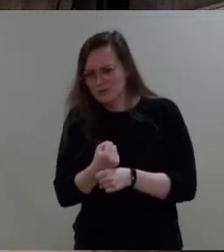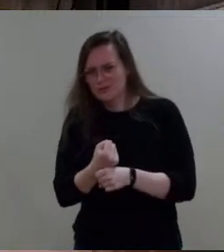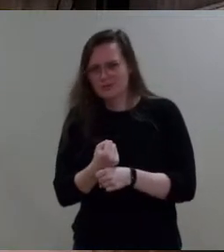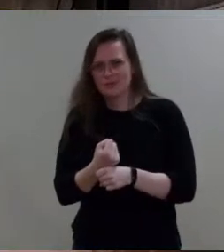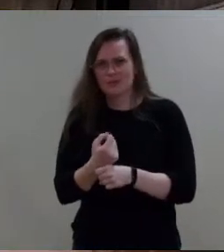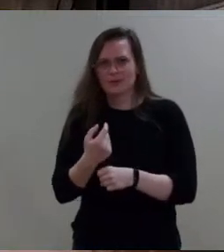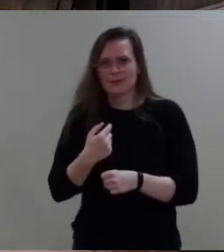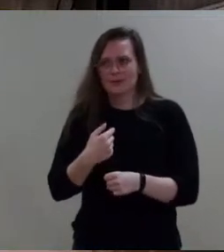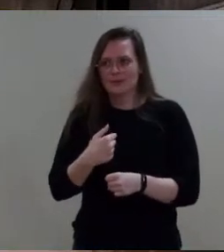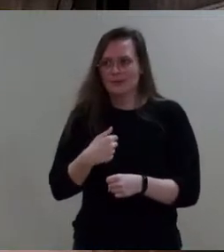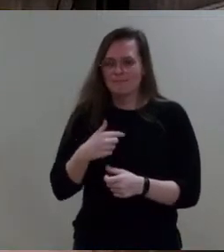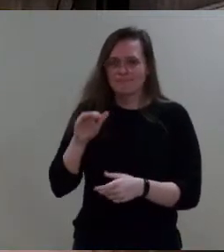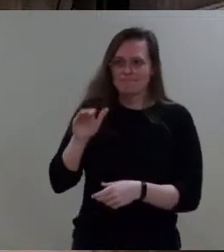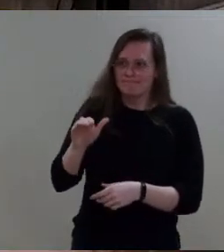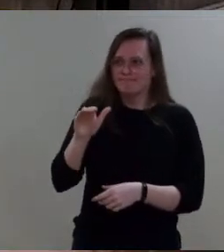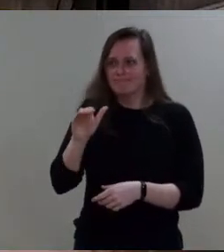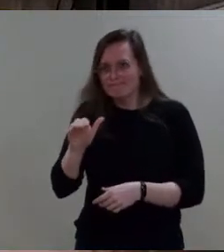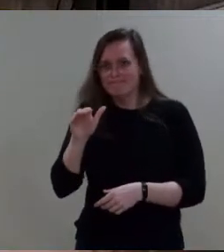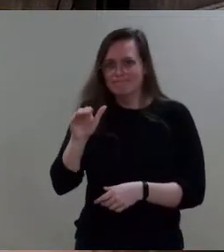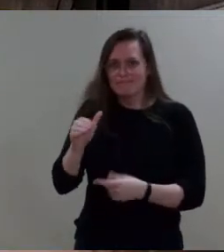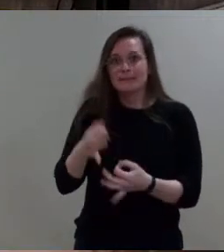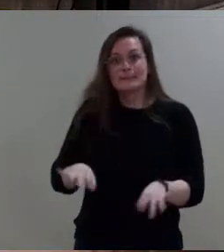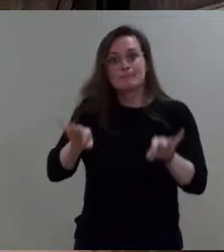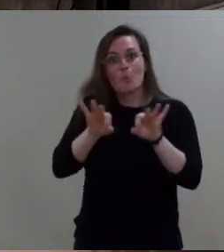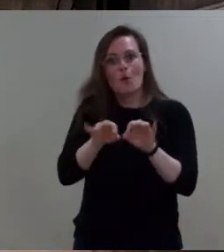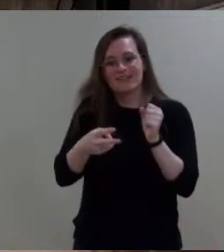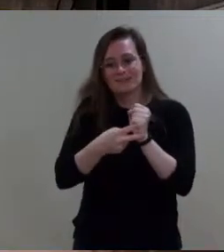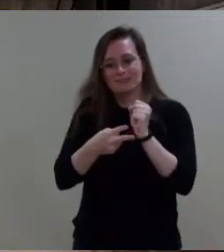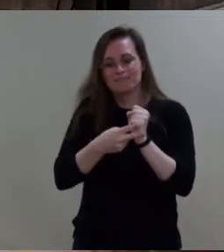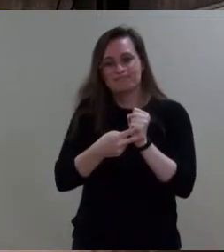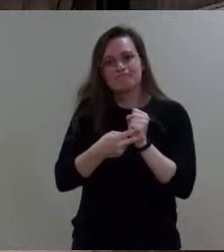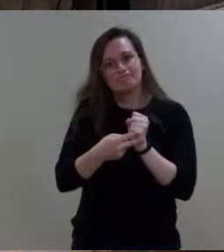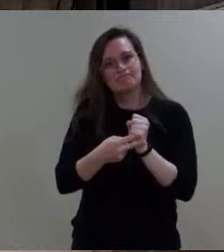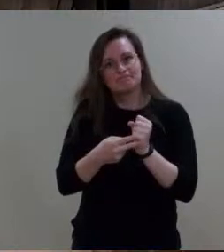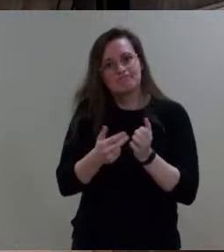this is one piece of it, is to build up the reserves, but